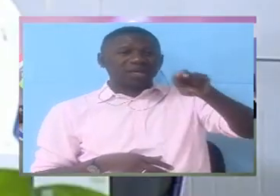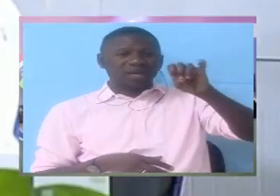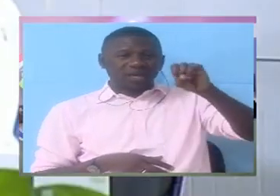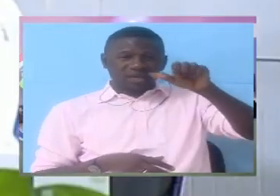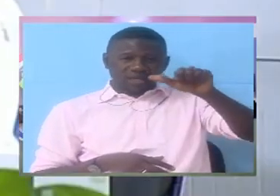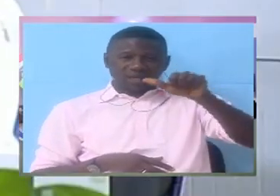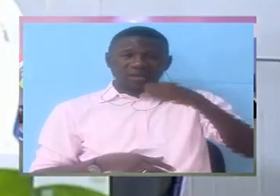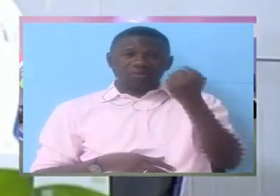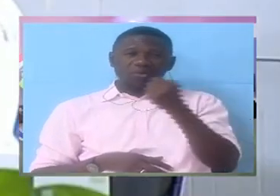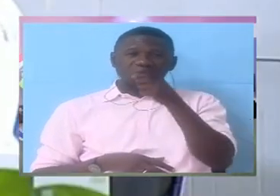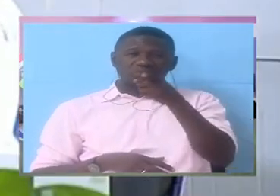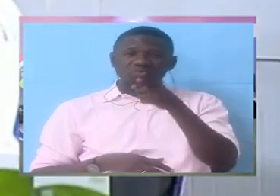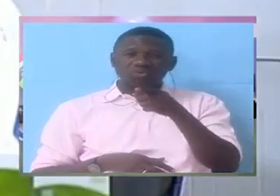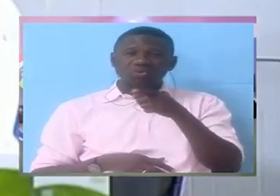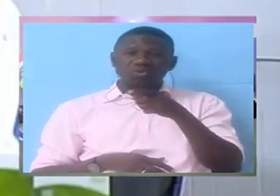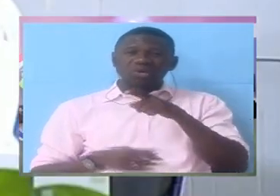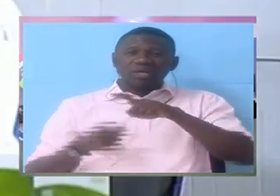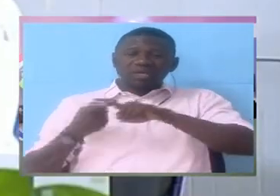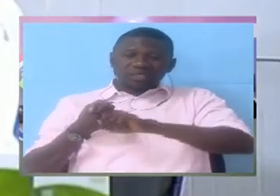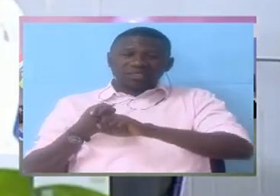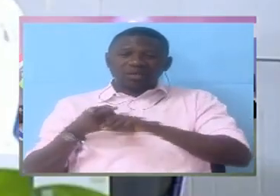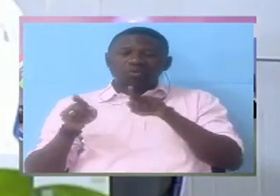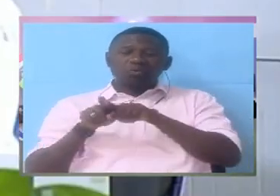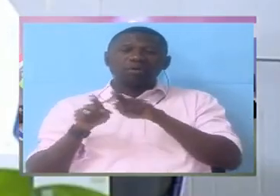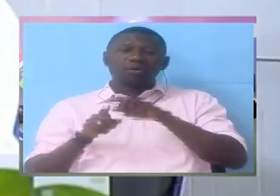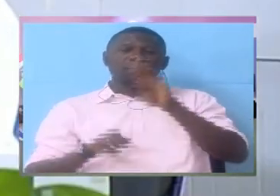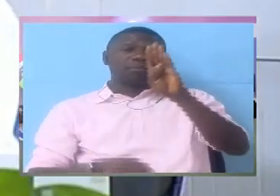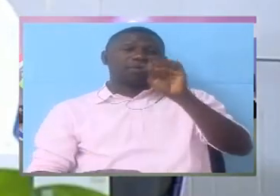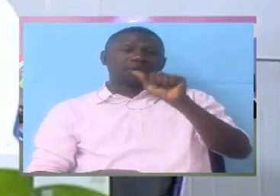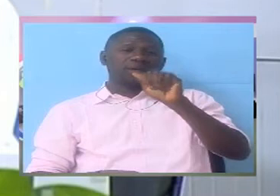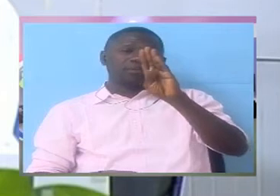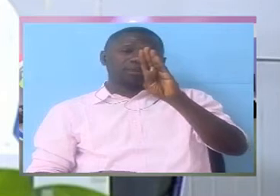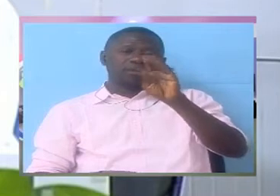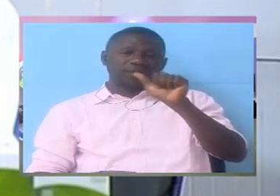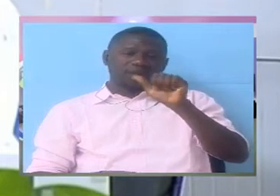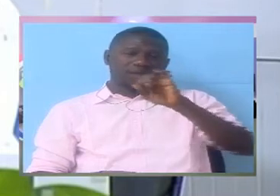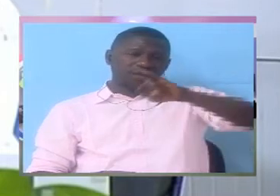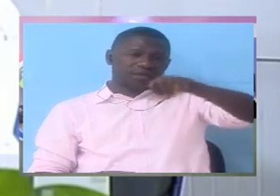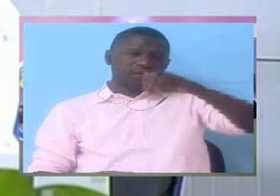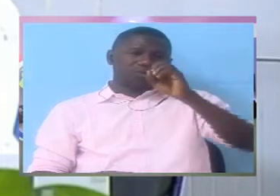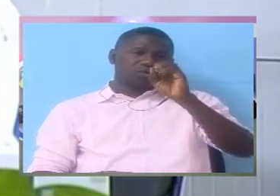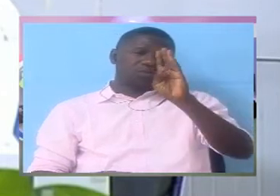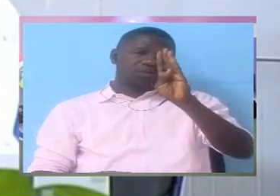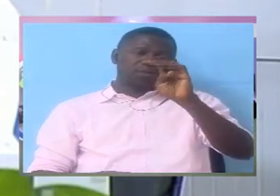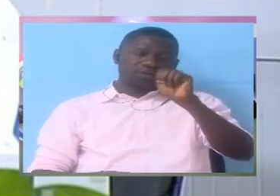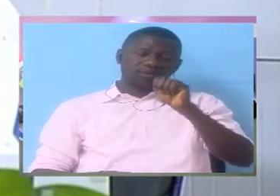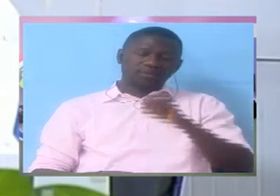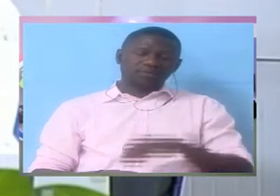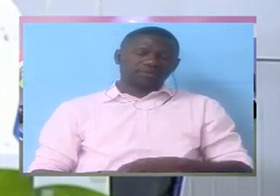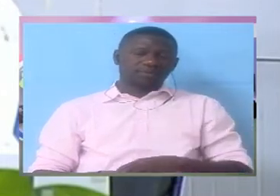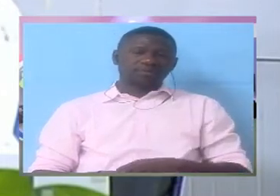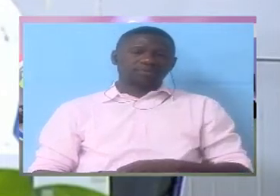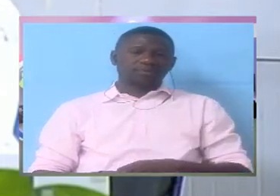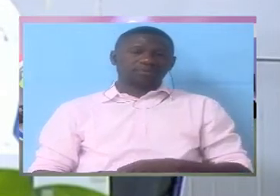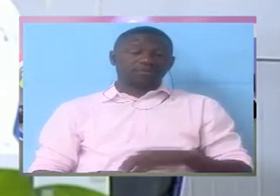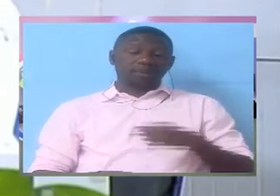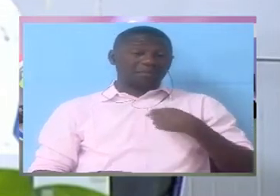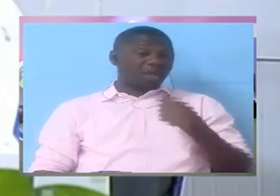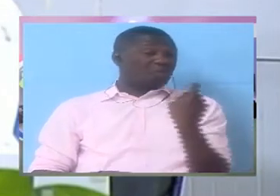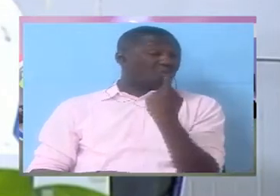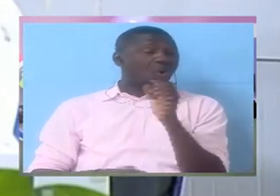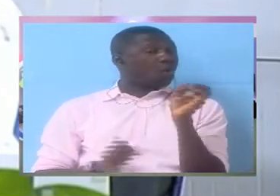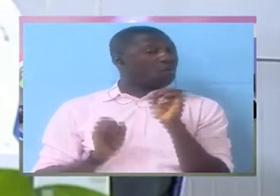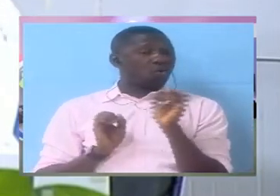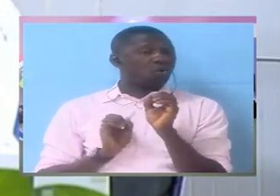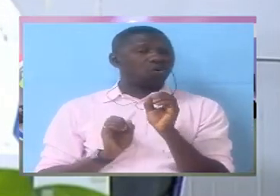yebonde duko nyikono ile Baba Job la hada mayani. Not only me, but many people are speculating that. Amanke ntida mantida,